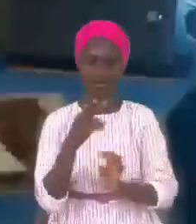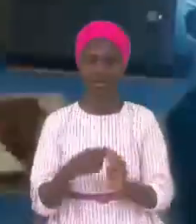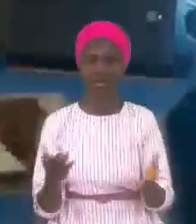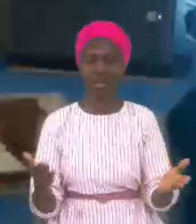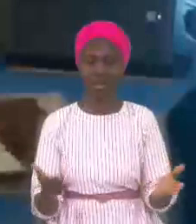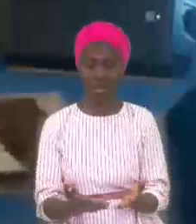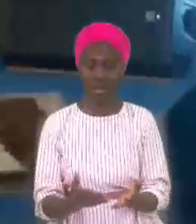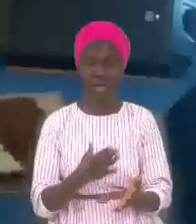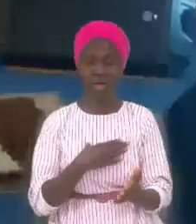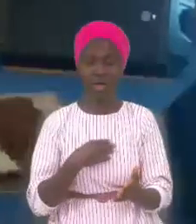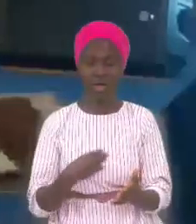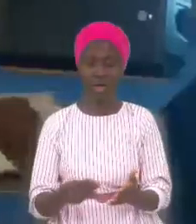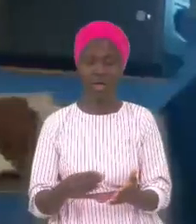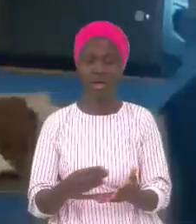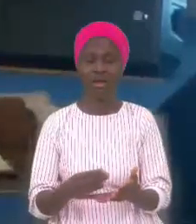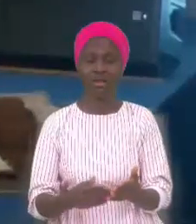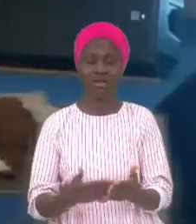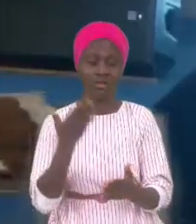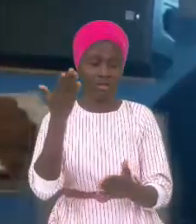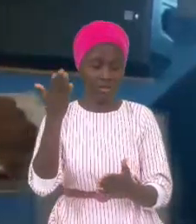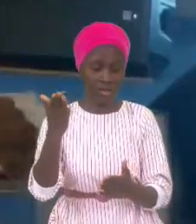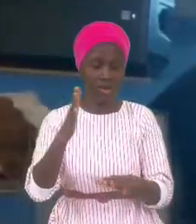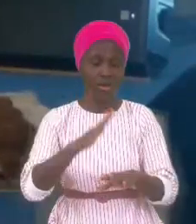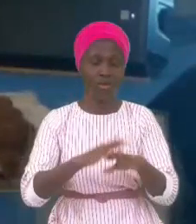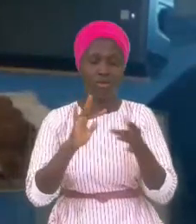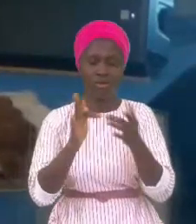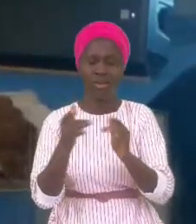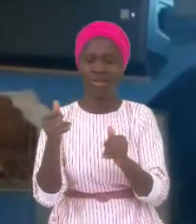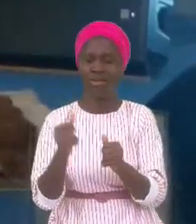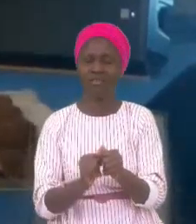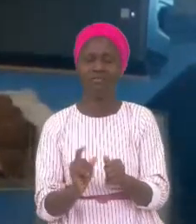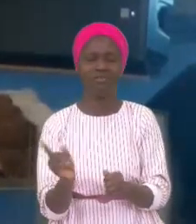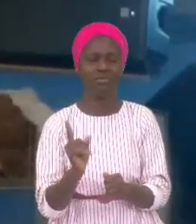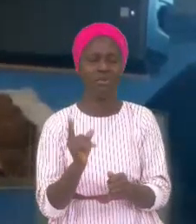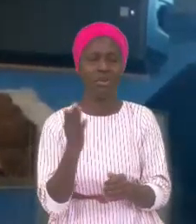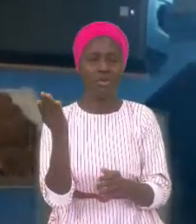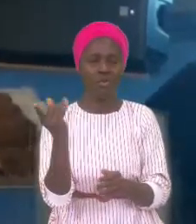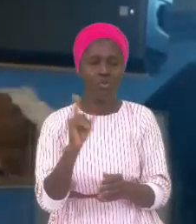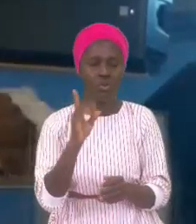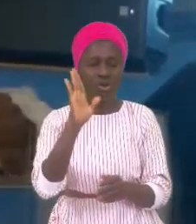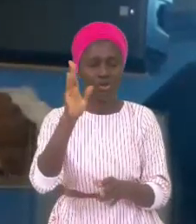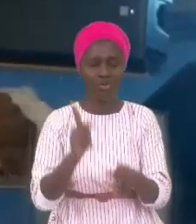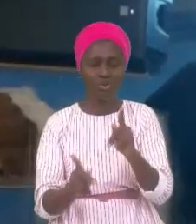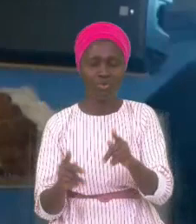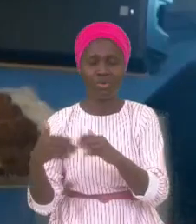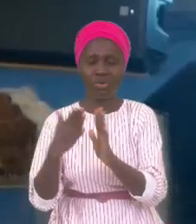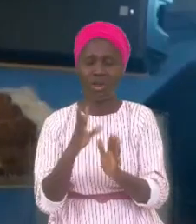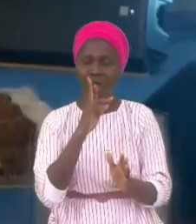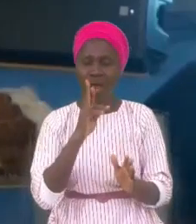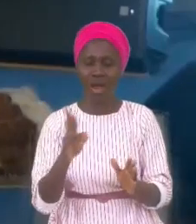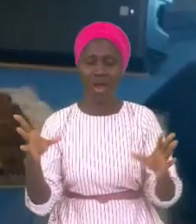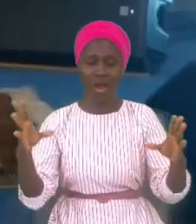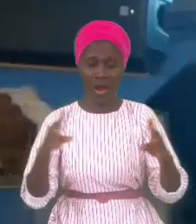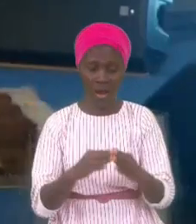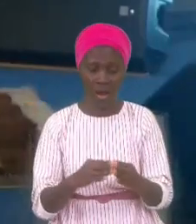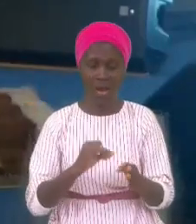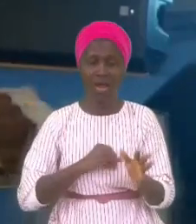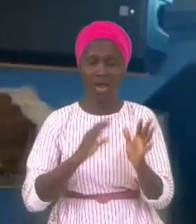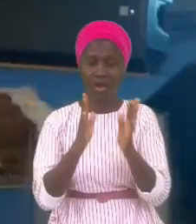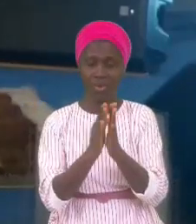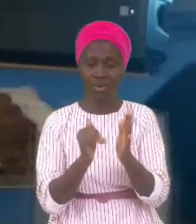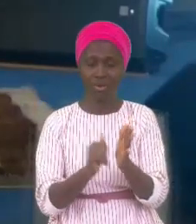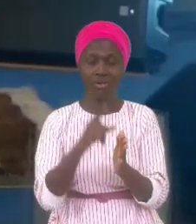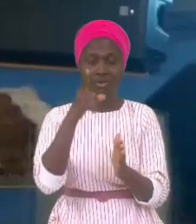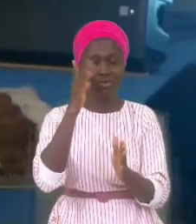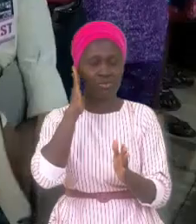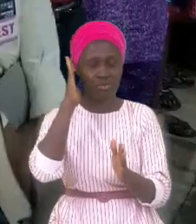over there, online, everywhere, where your people, our leaders are gathered, I pray, Lord, that you impact